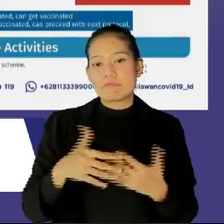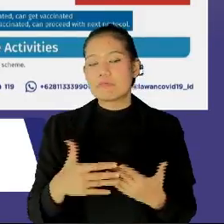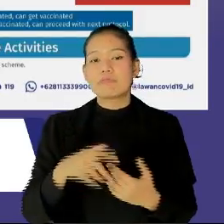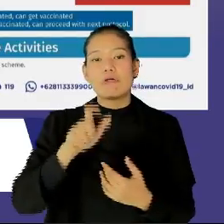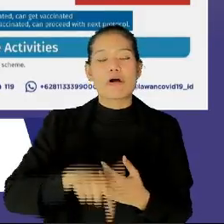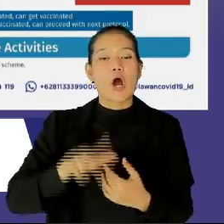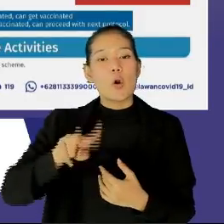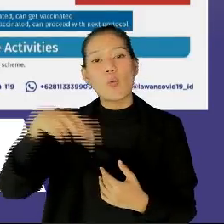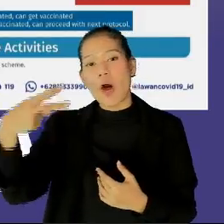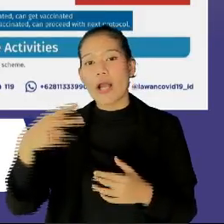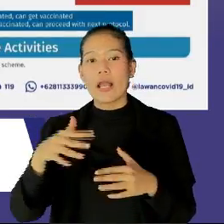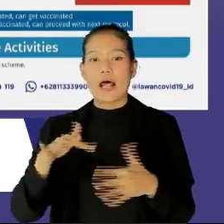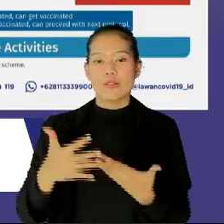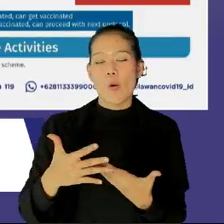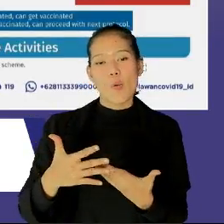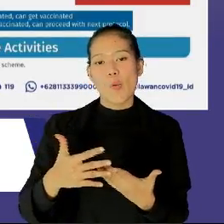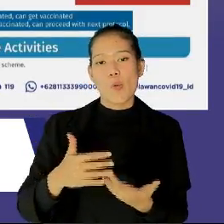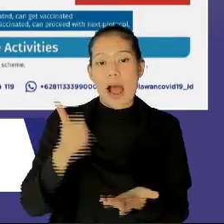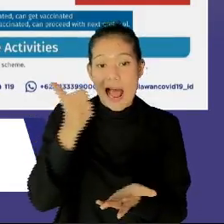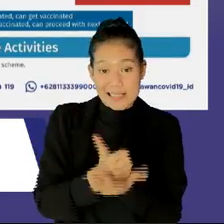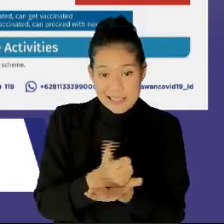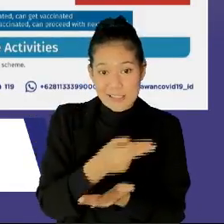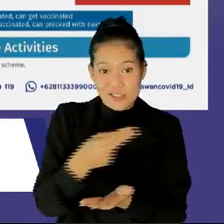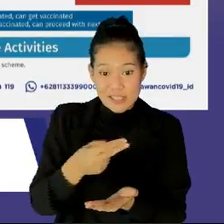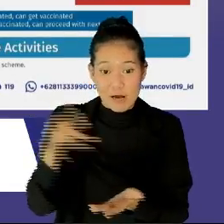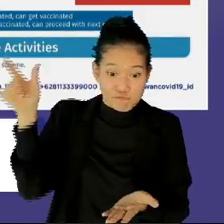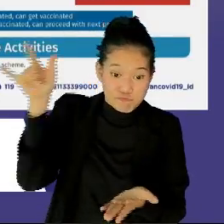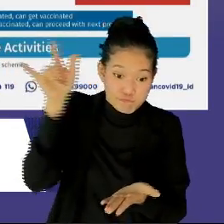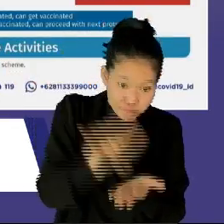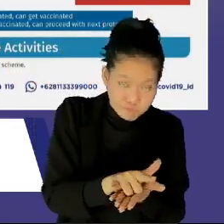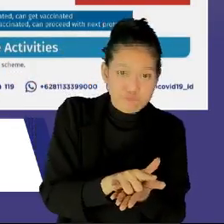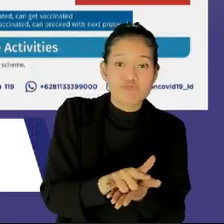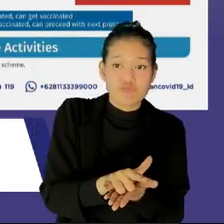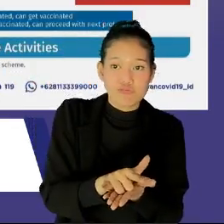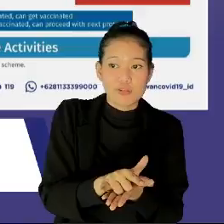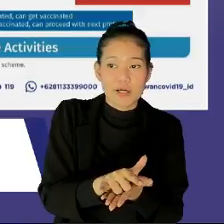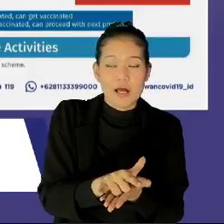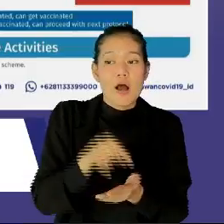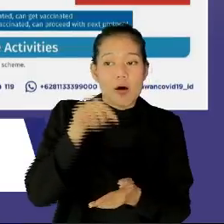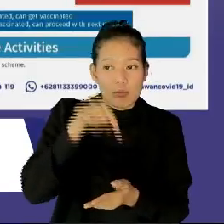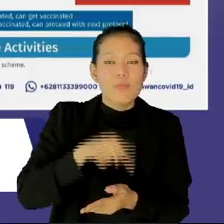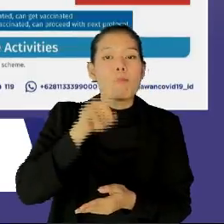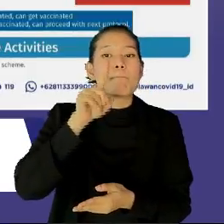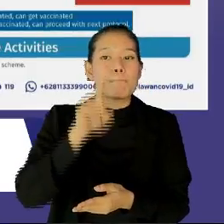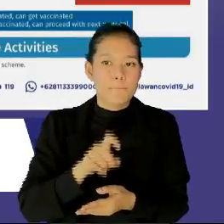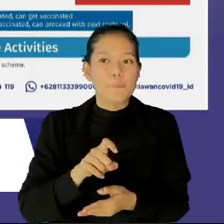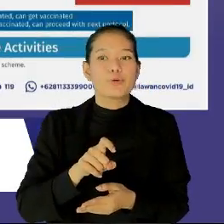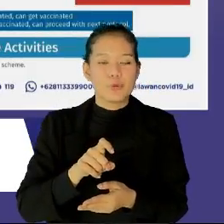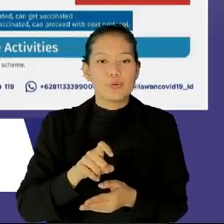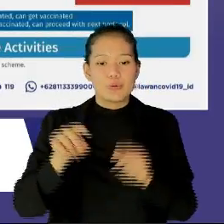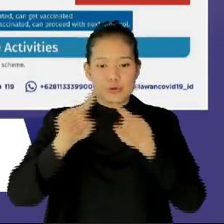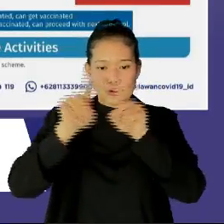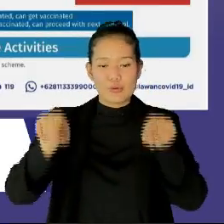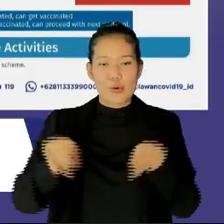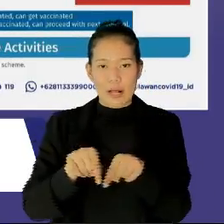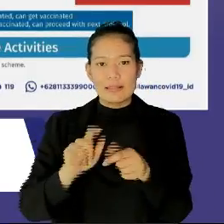foreigners who enter under the Travel Corridor Arrangement or TCA scheme with the principle